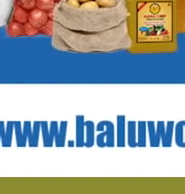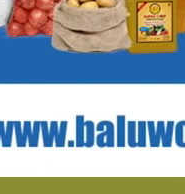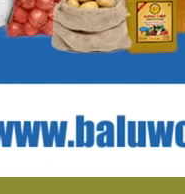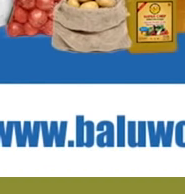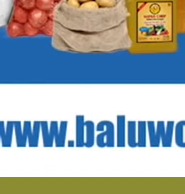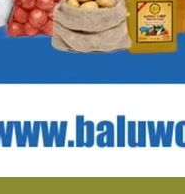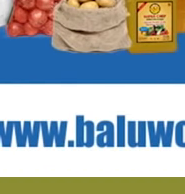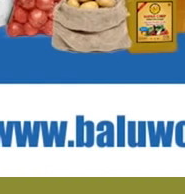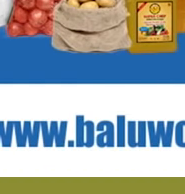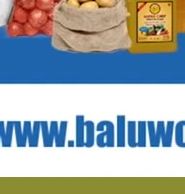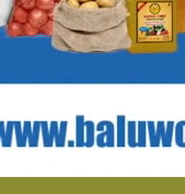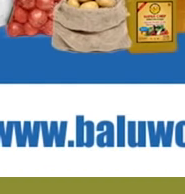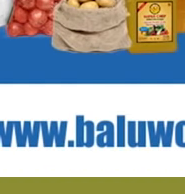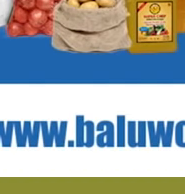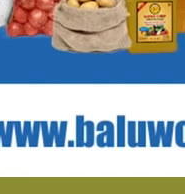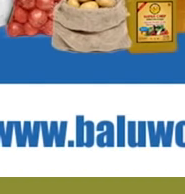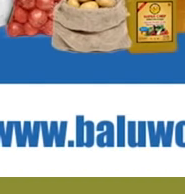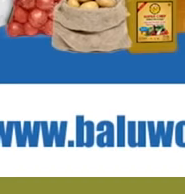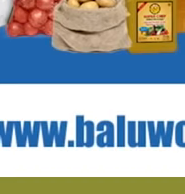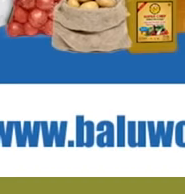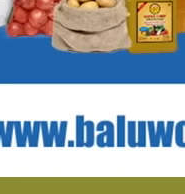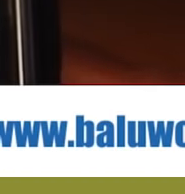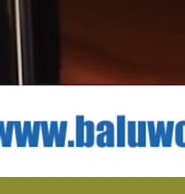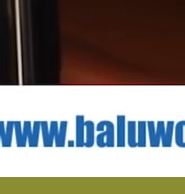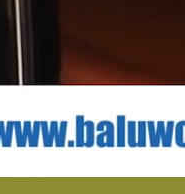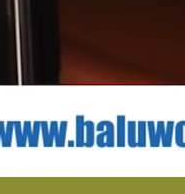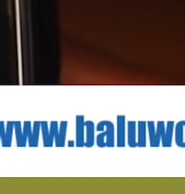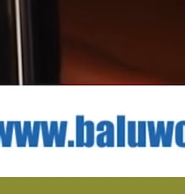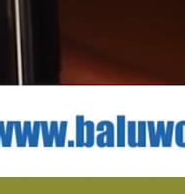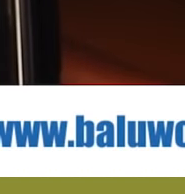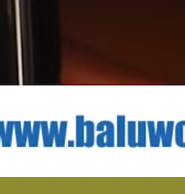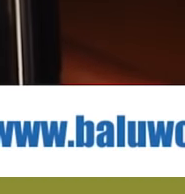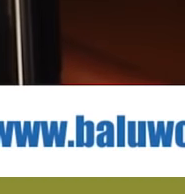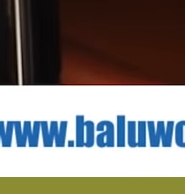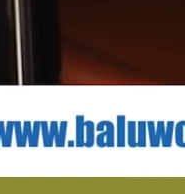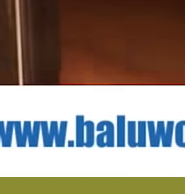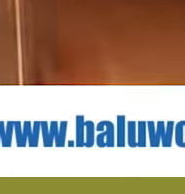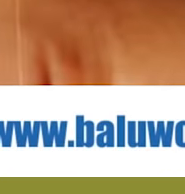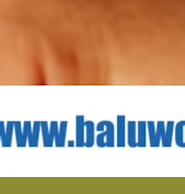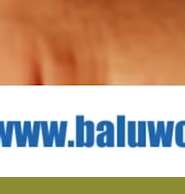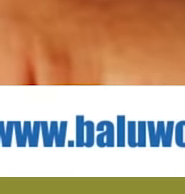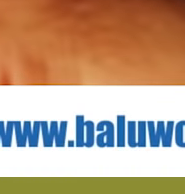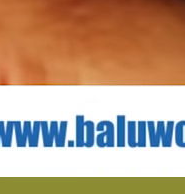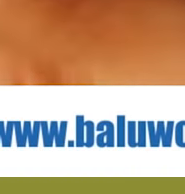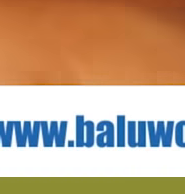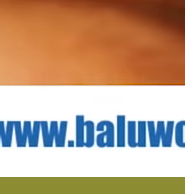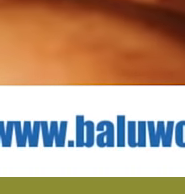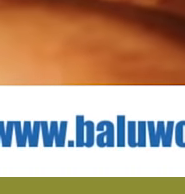te amul ben jafé amul ne rebi dafa po te xolal